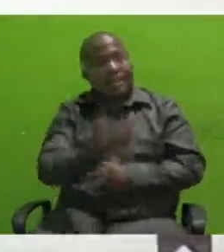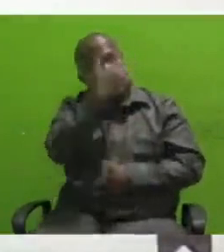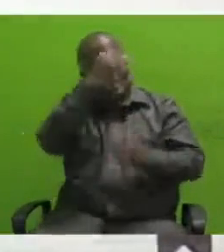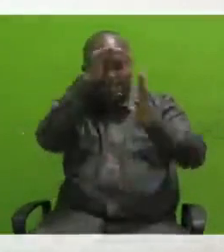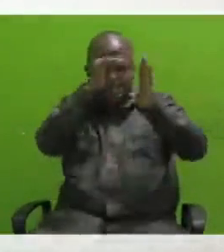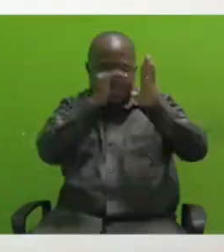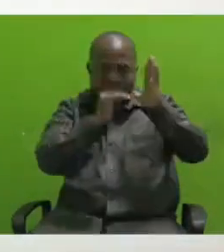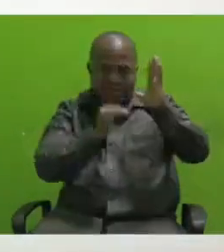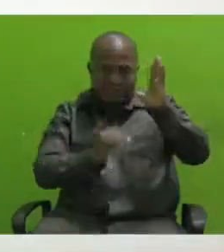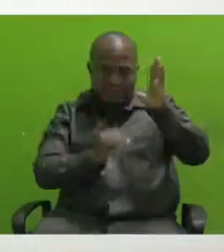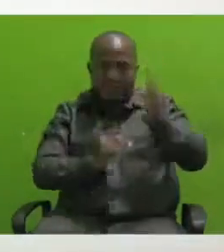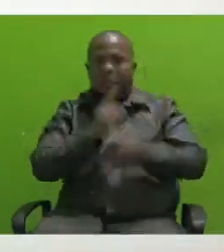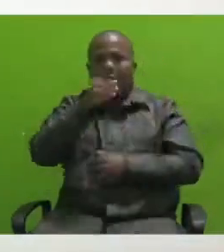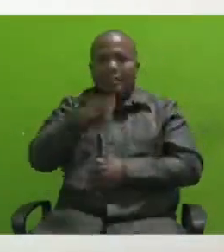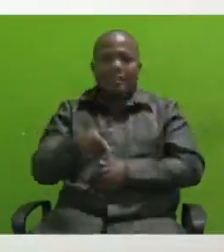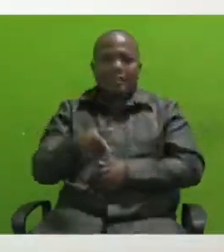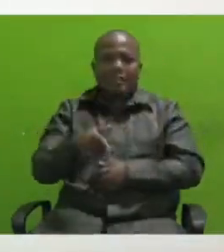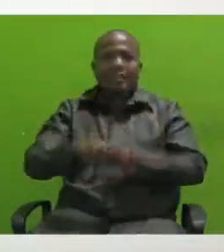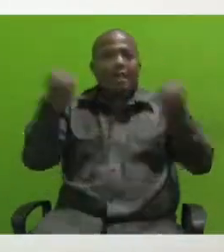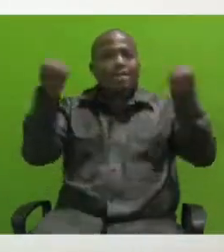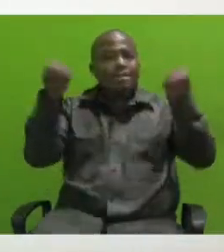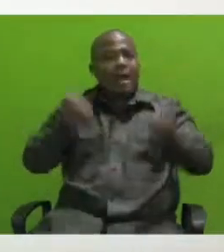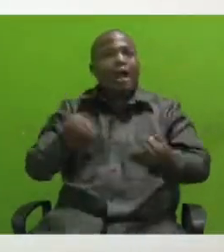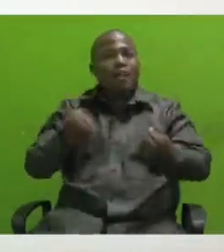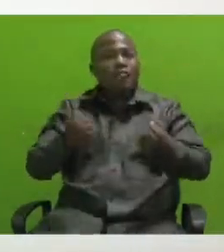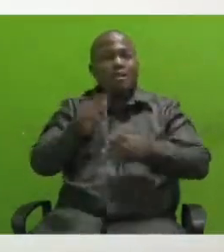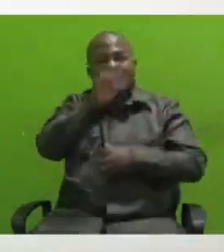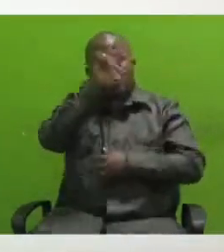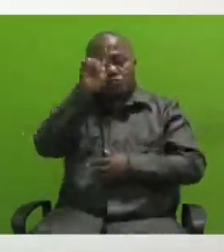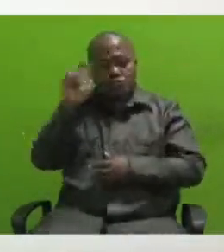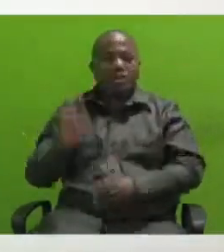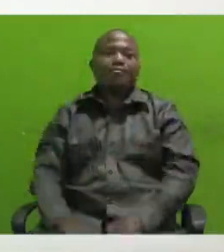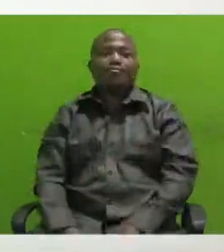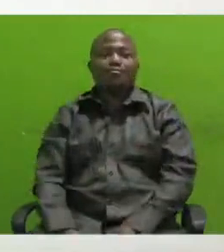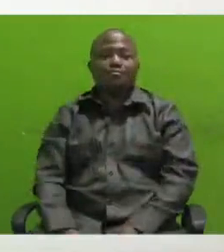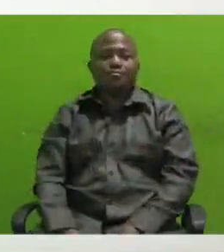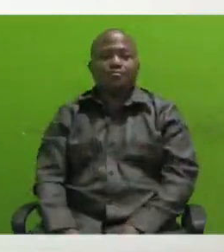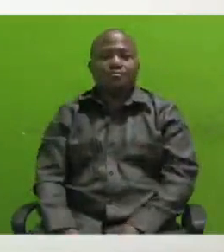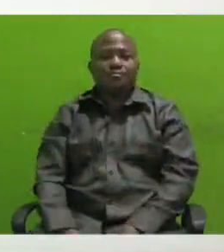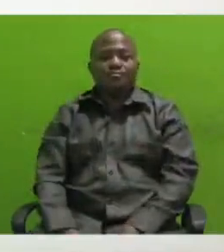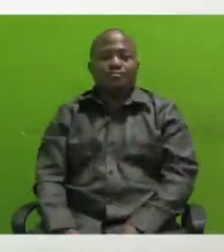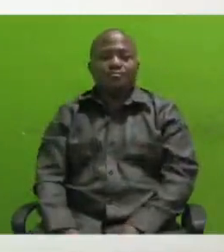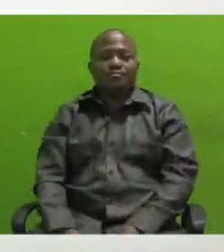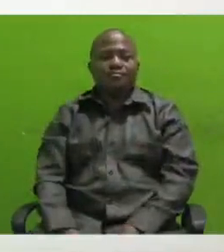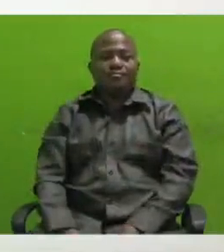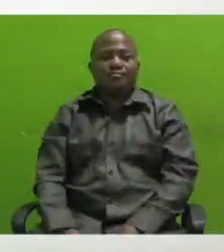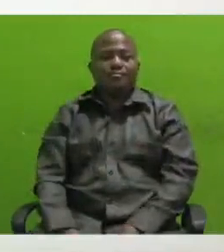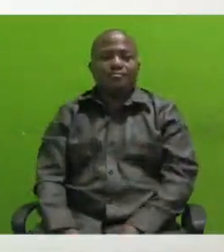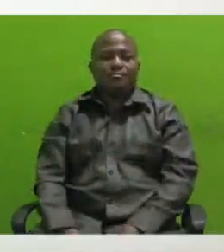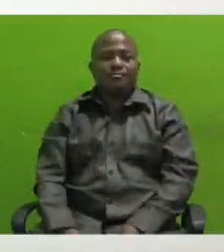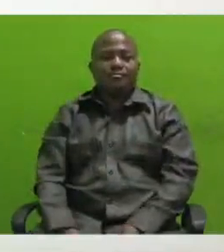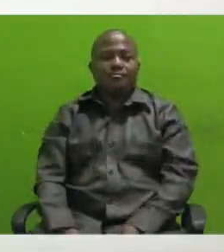is a perfect square. That expression is a